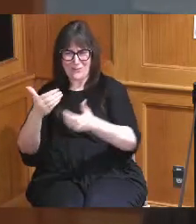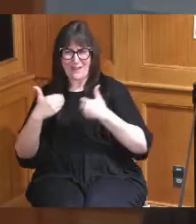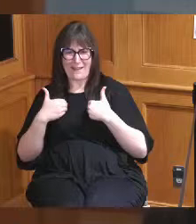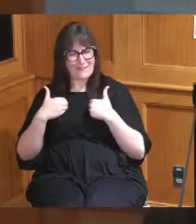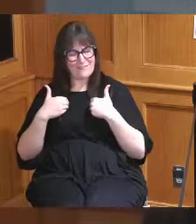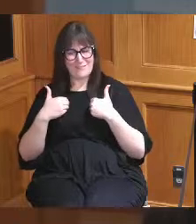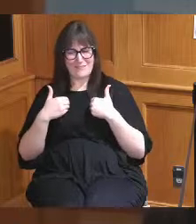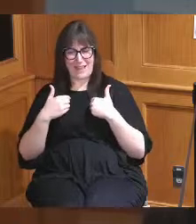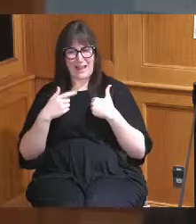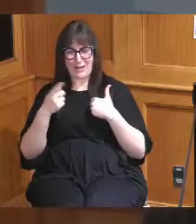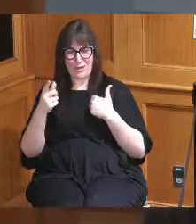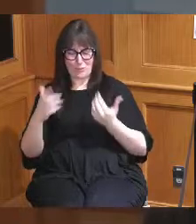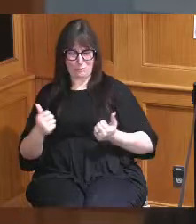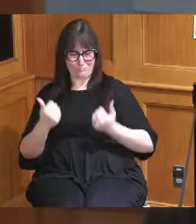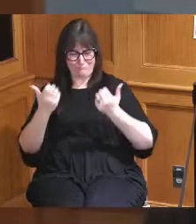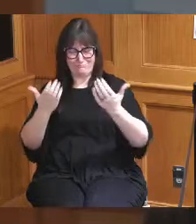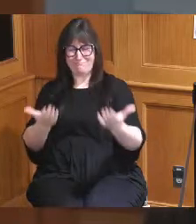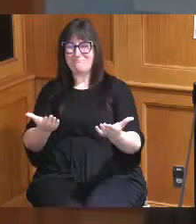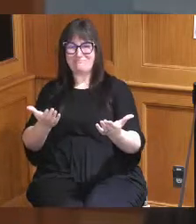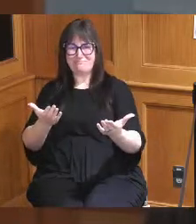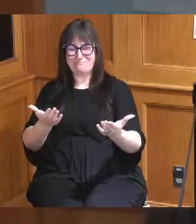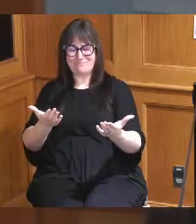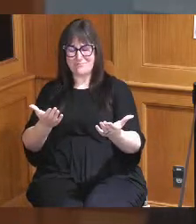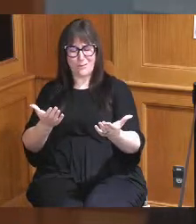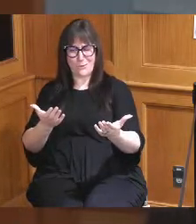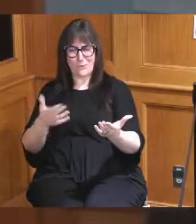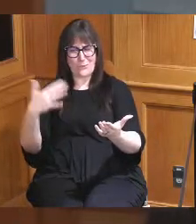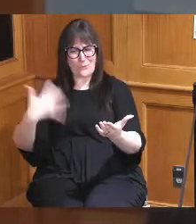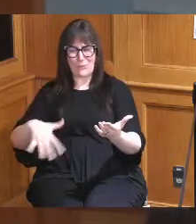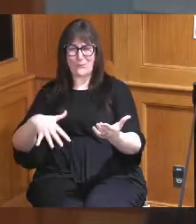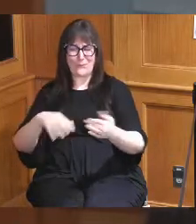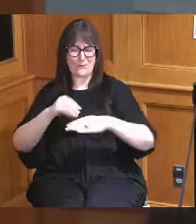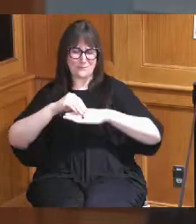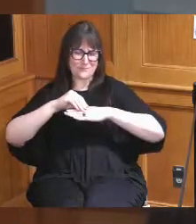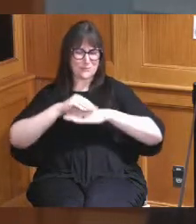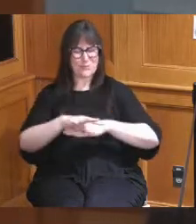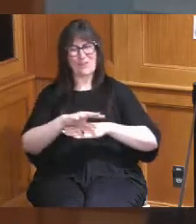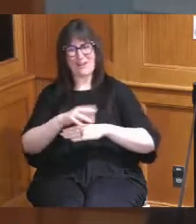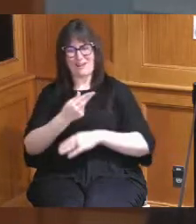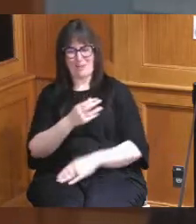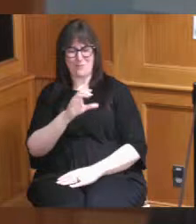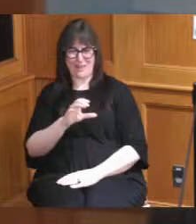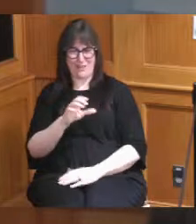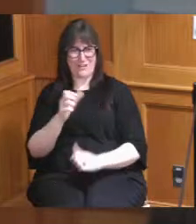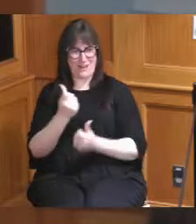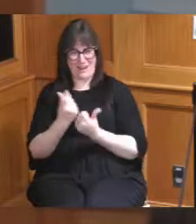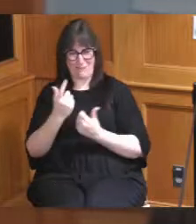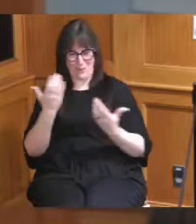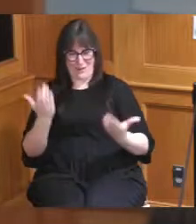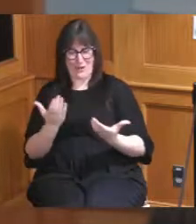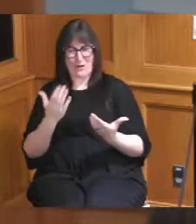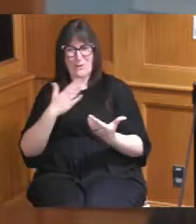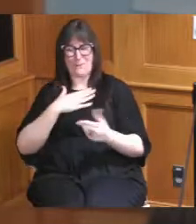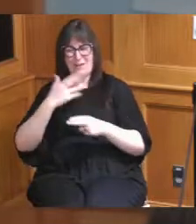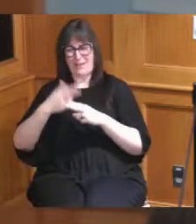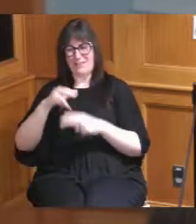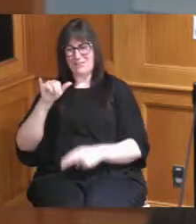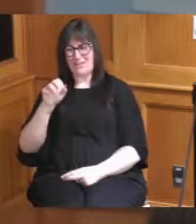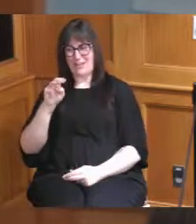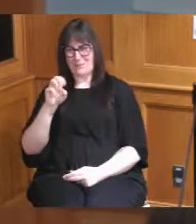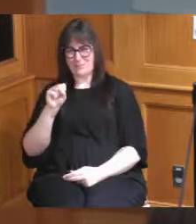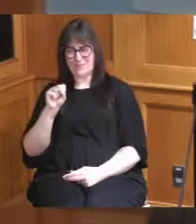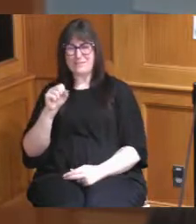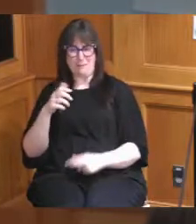have brought forth and contributed to Hamilton County and to all of us in the room. My name is James Stocks. I'm with